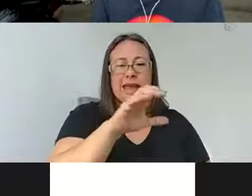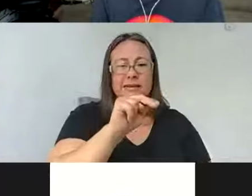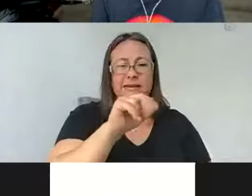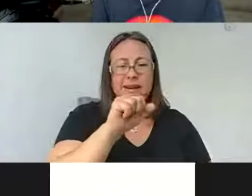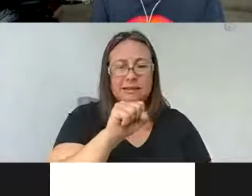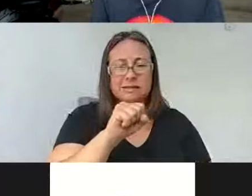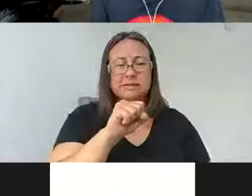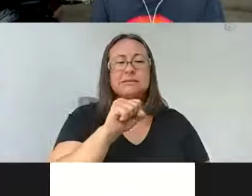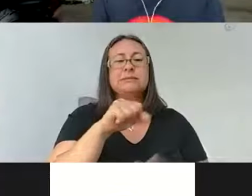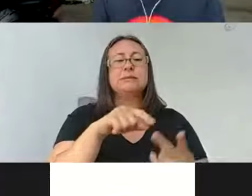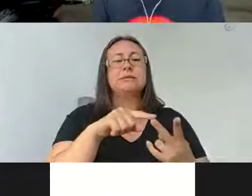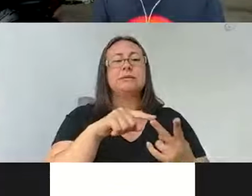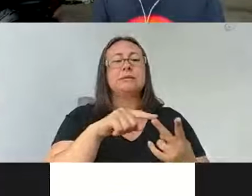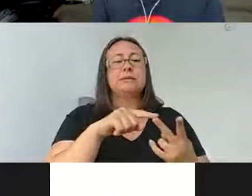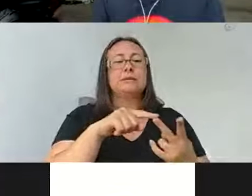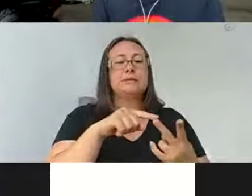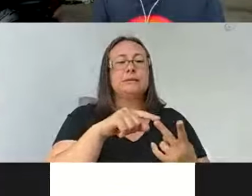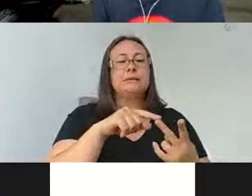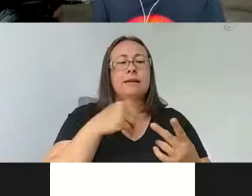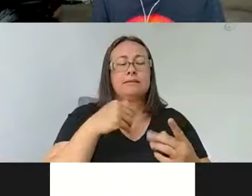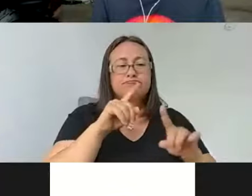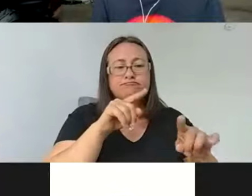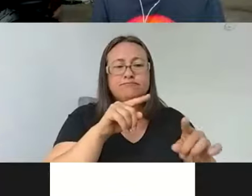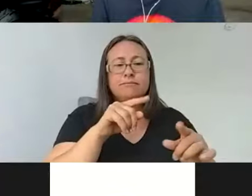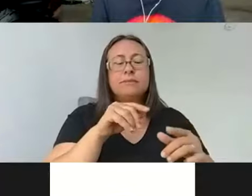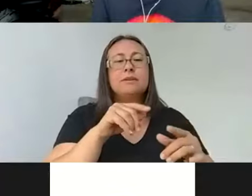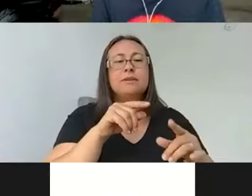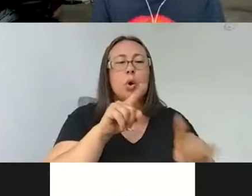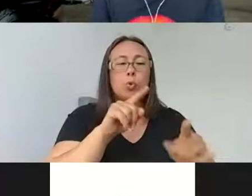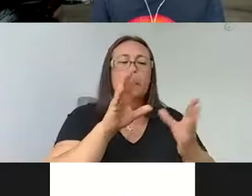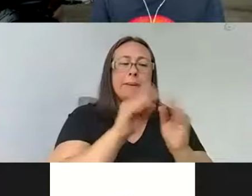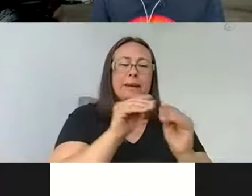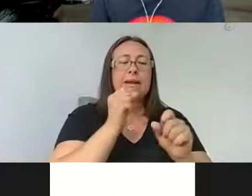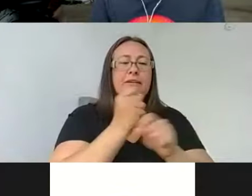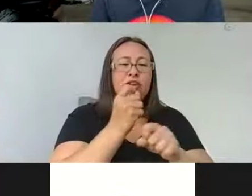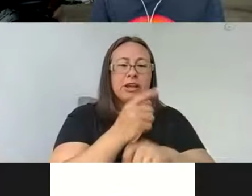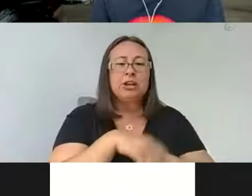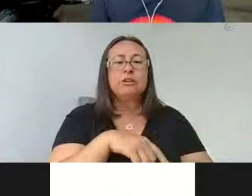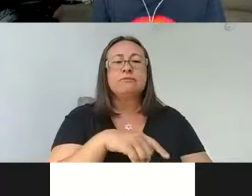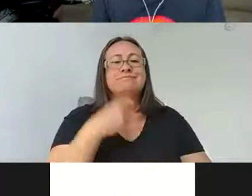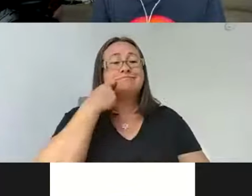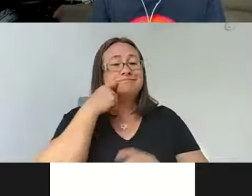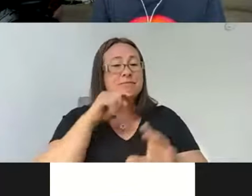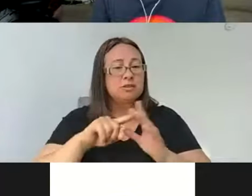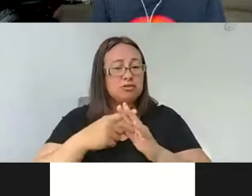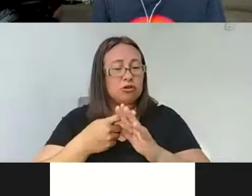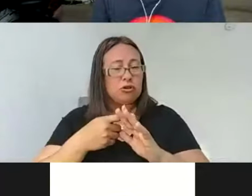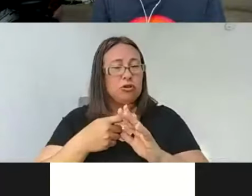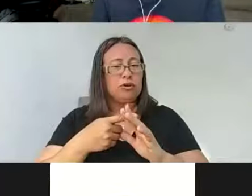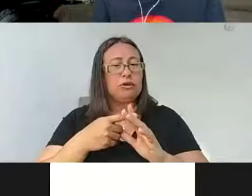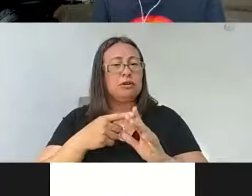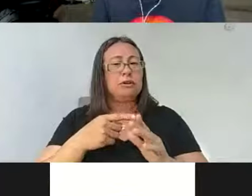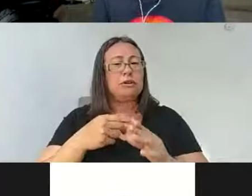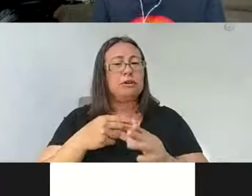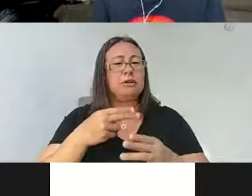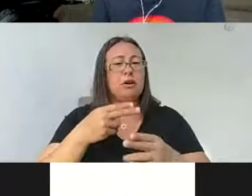I go to the Abercams meeting every year. And recently I've been part of this really cool program that started out called